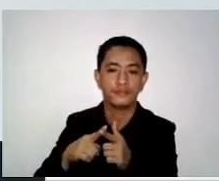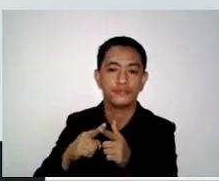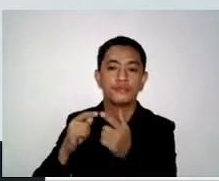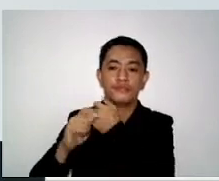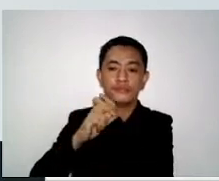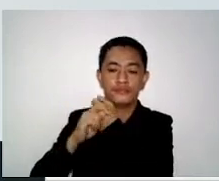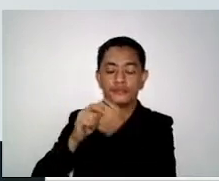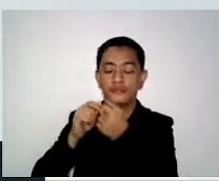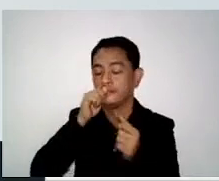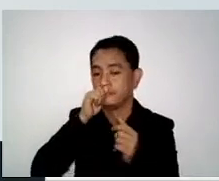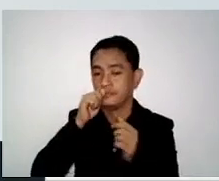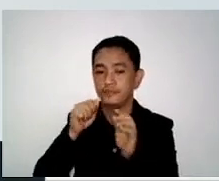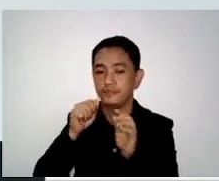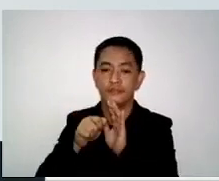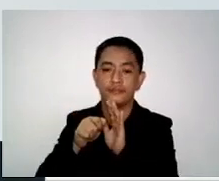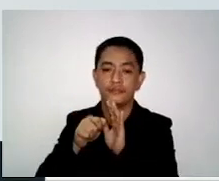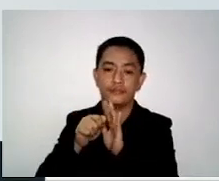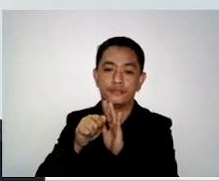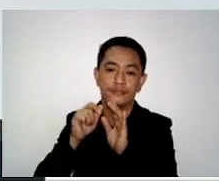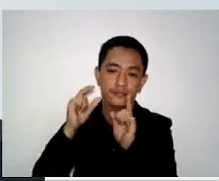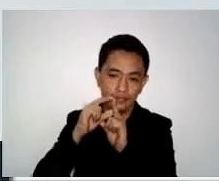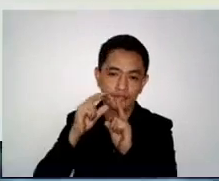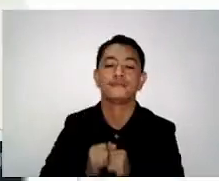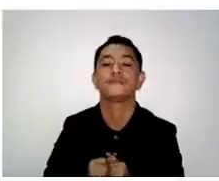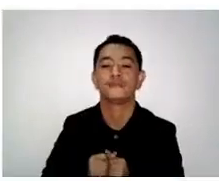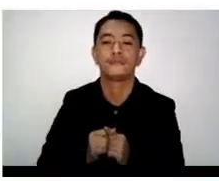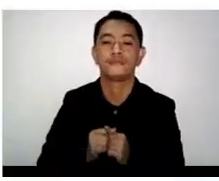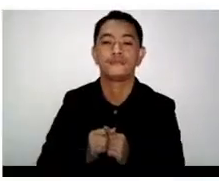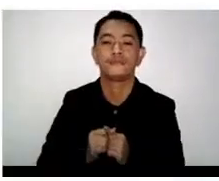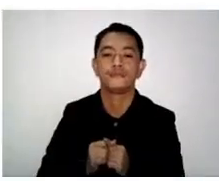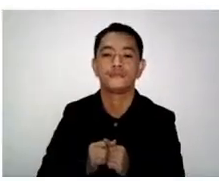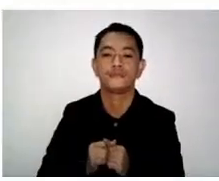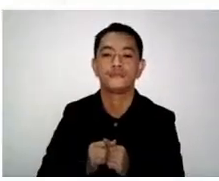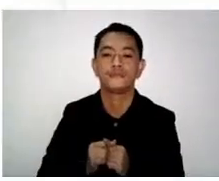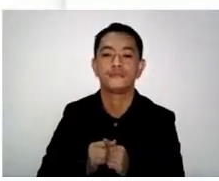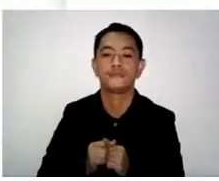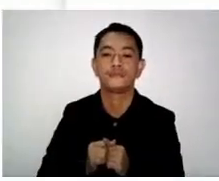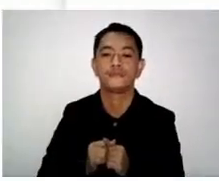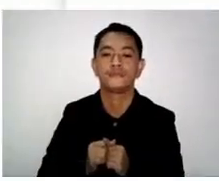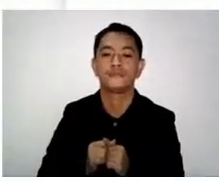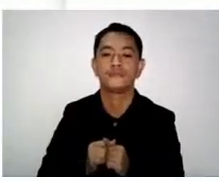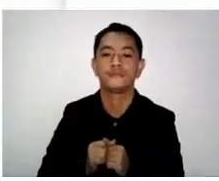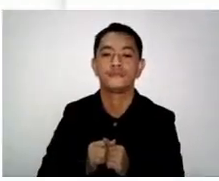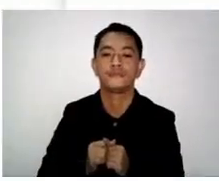I-type natin ang ating email and then ang temporary password.